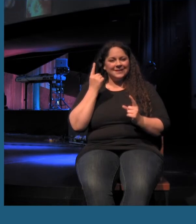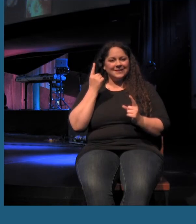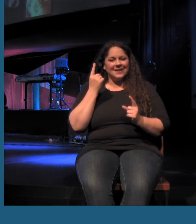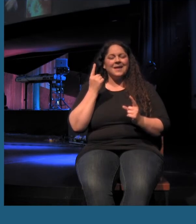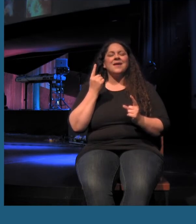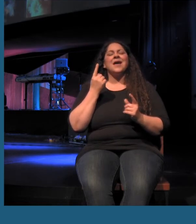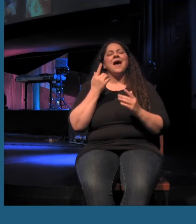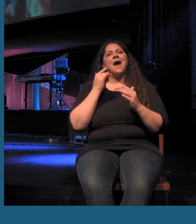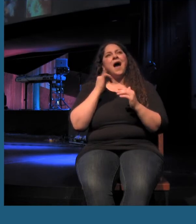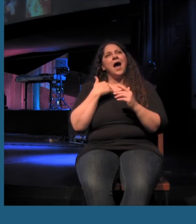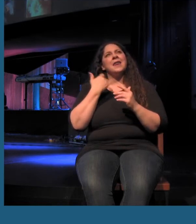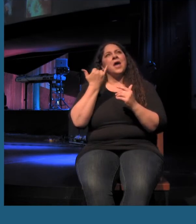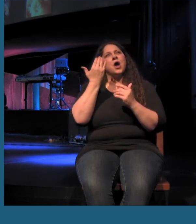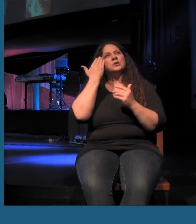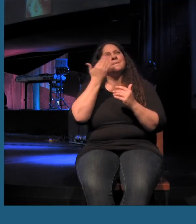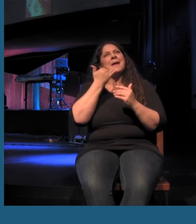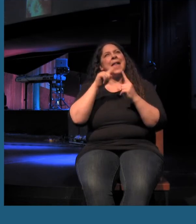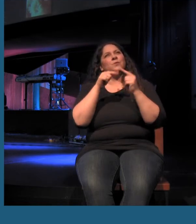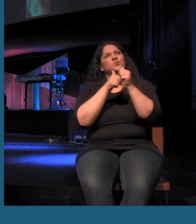what does following Jesus mean?